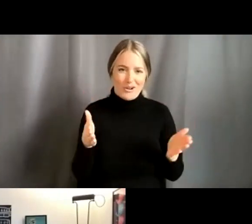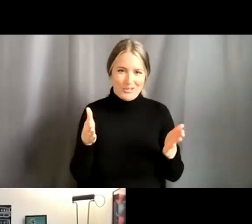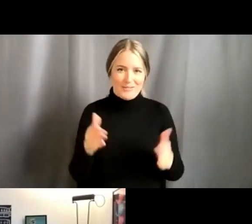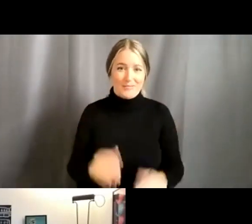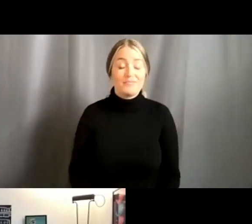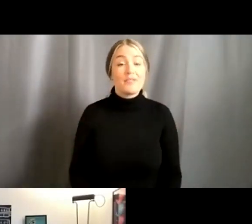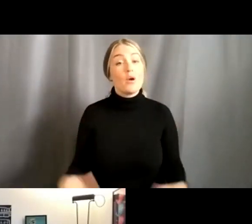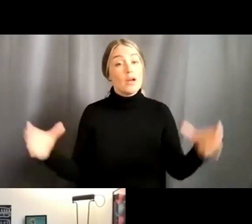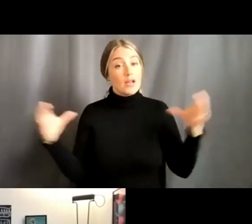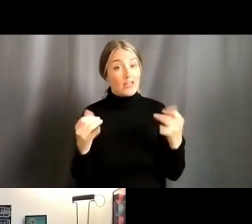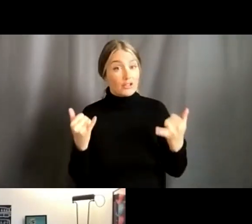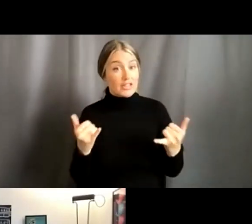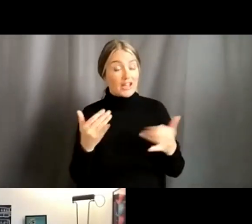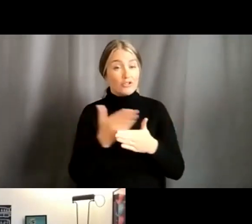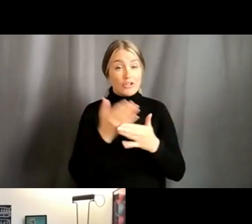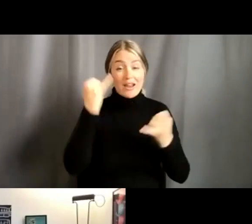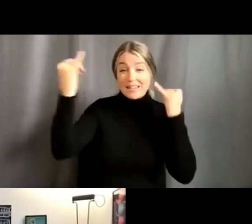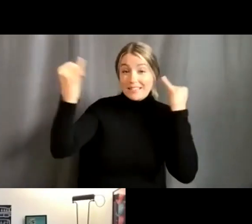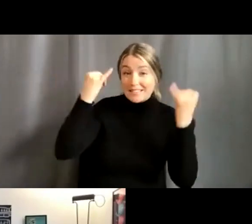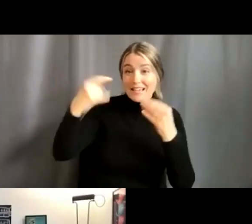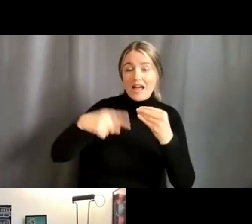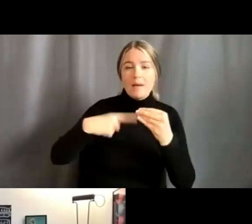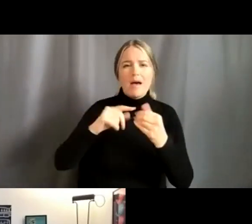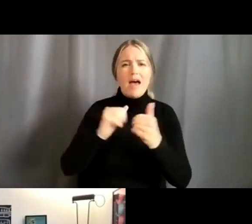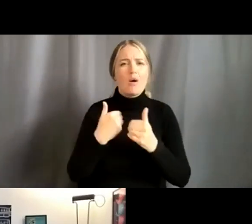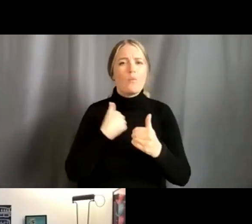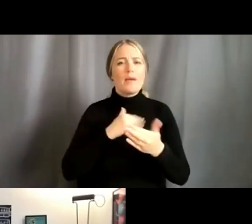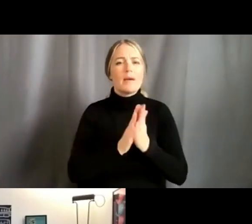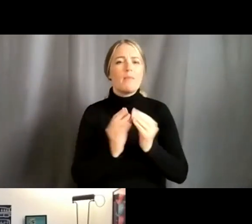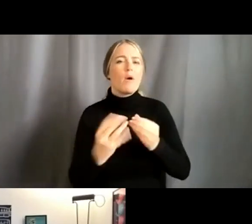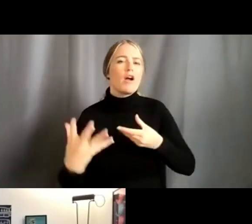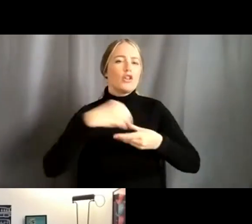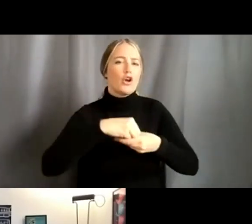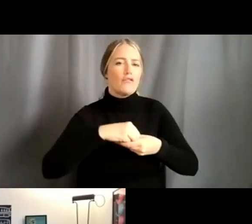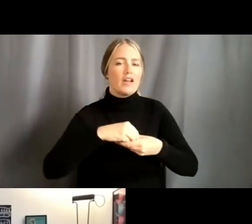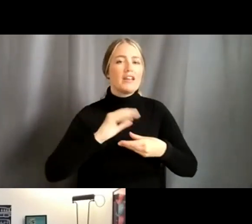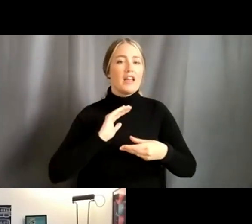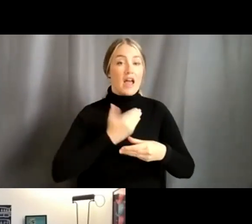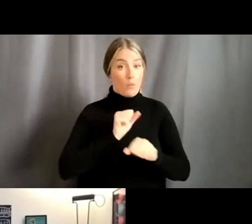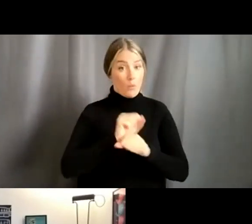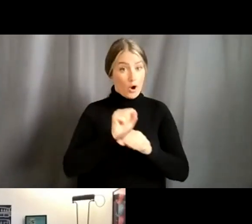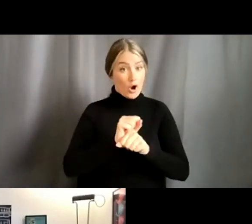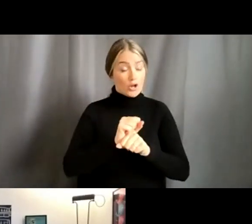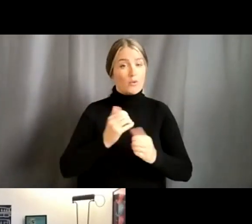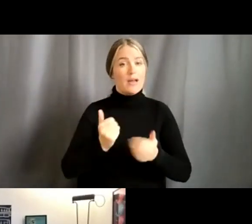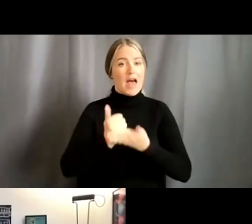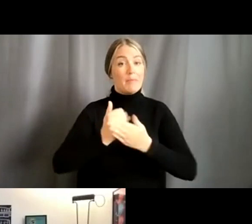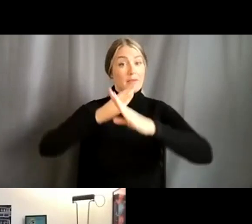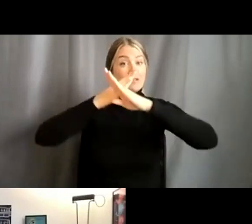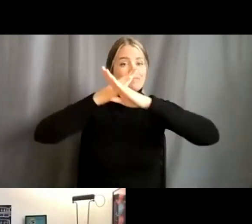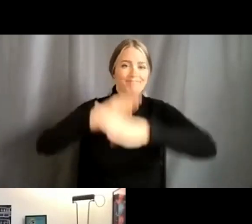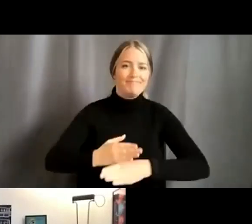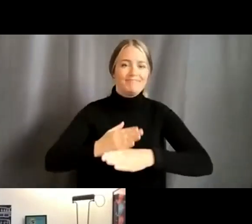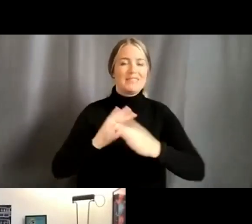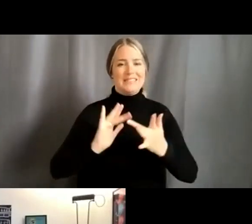gather today to share ideas about how we can be more inclusive and leverage our work to break down barriers via this digital